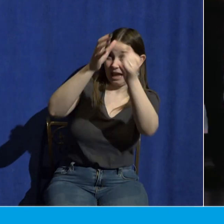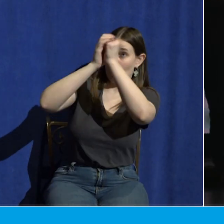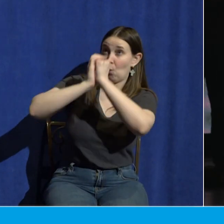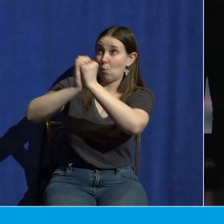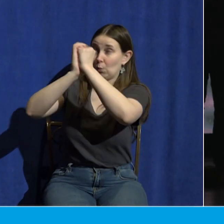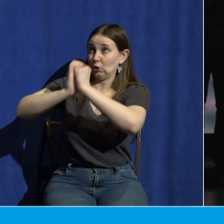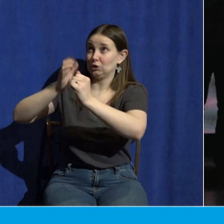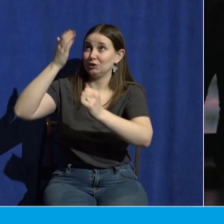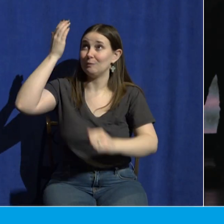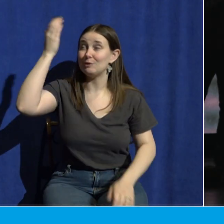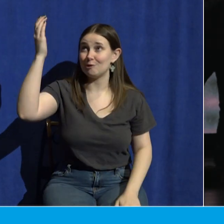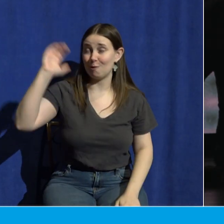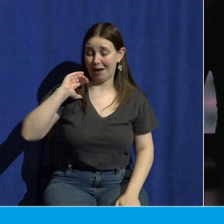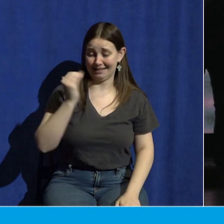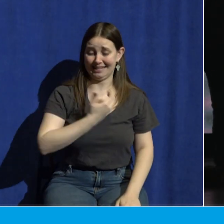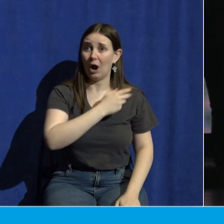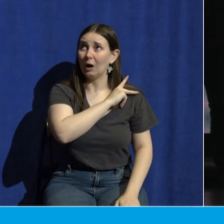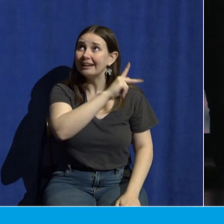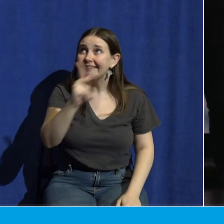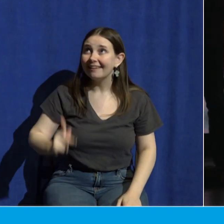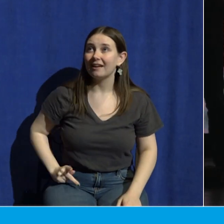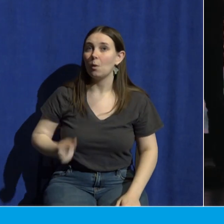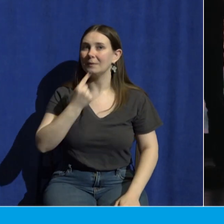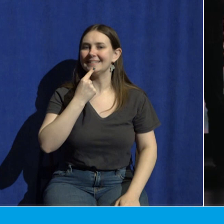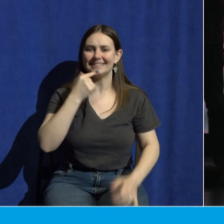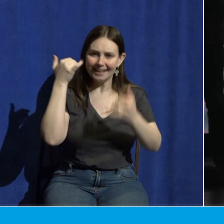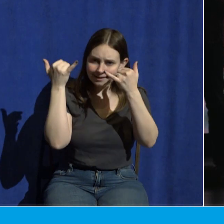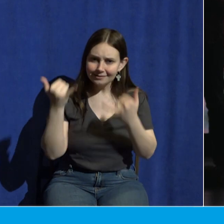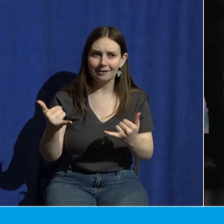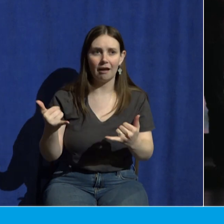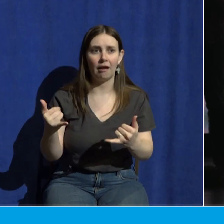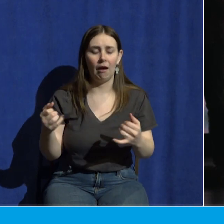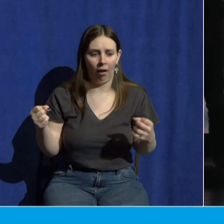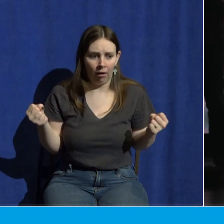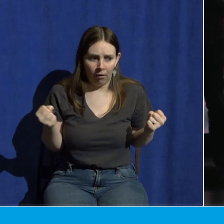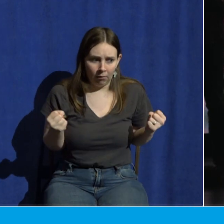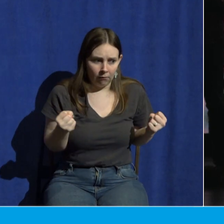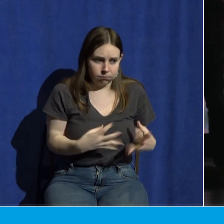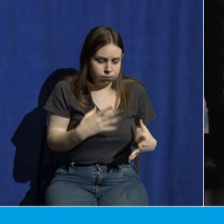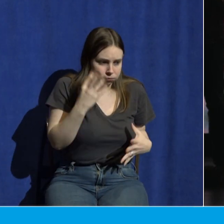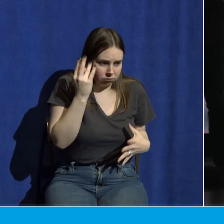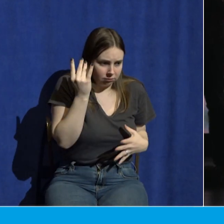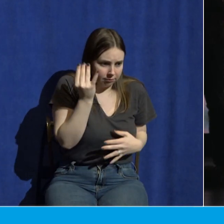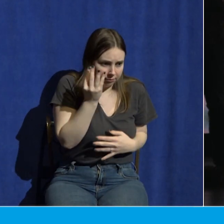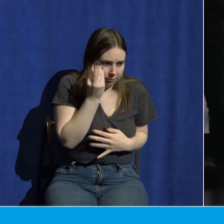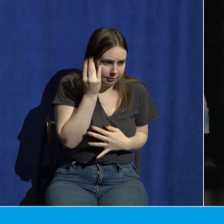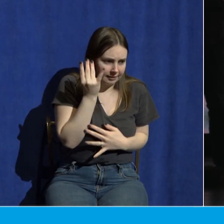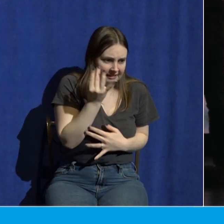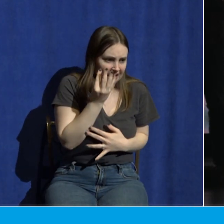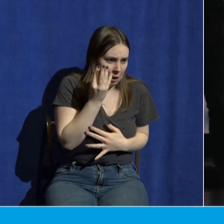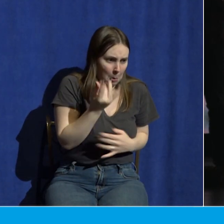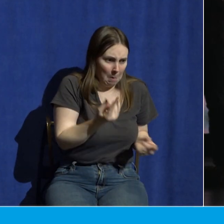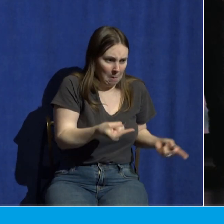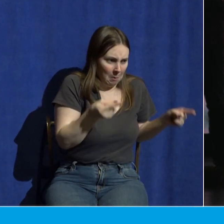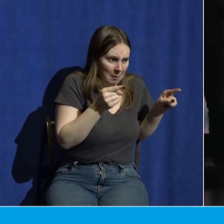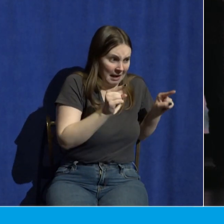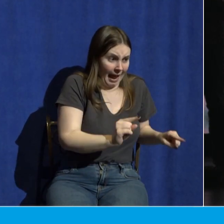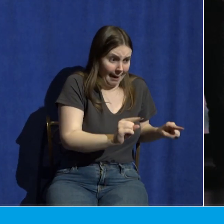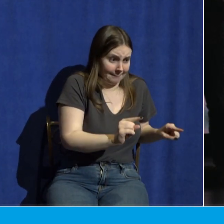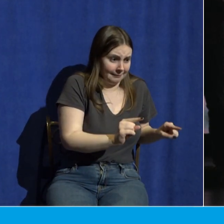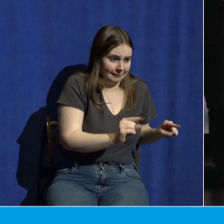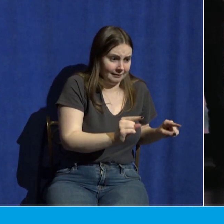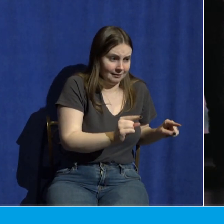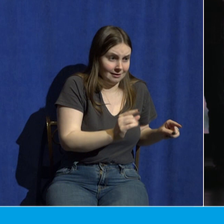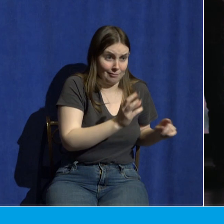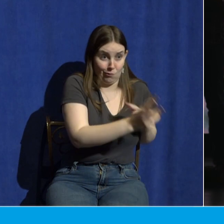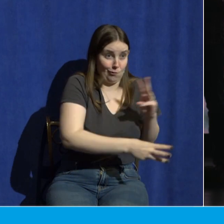you as our King. We say today, we shudder to think of where we would be in our lives and where we would be in the world right